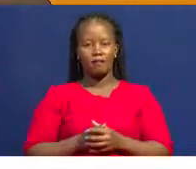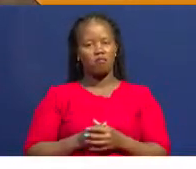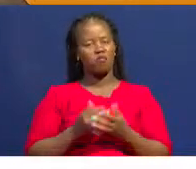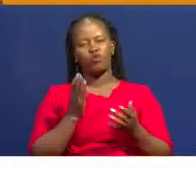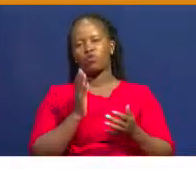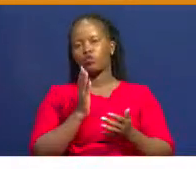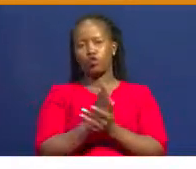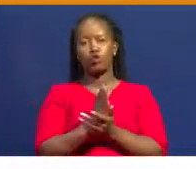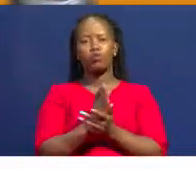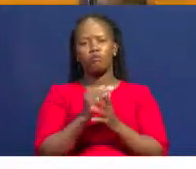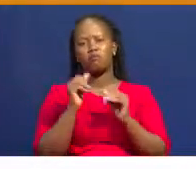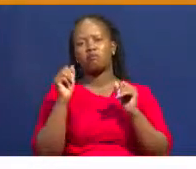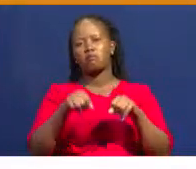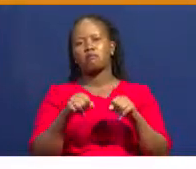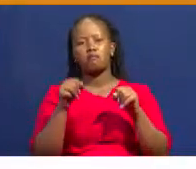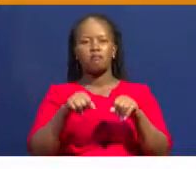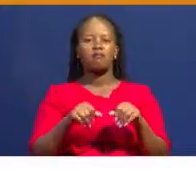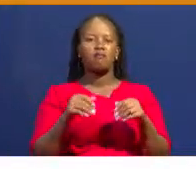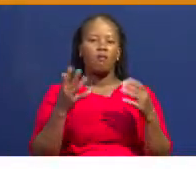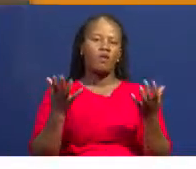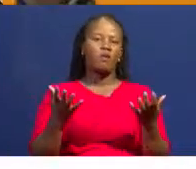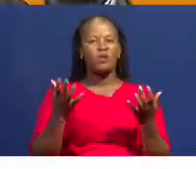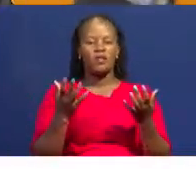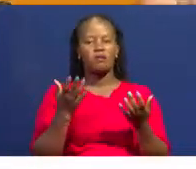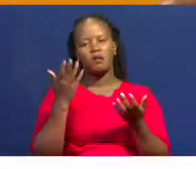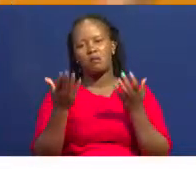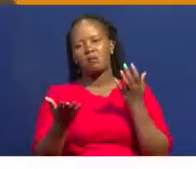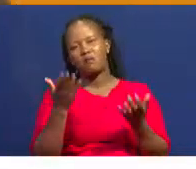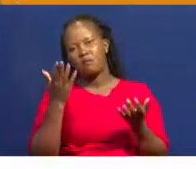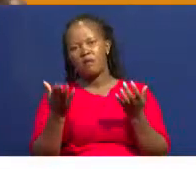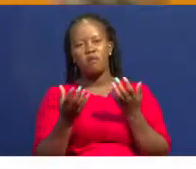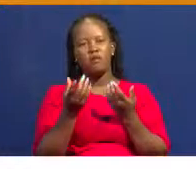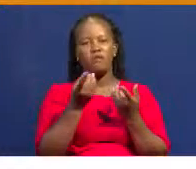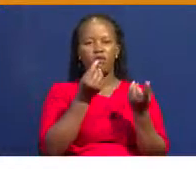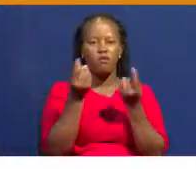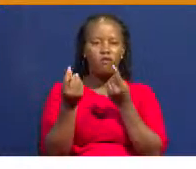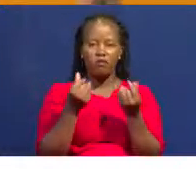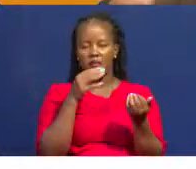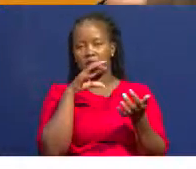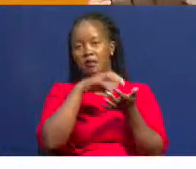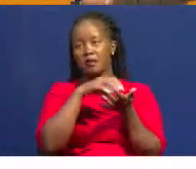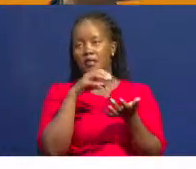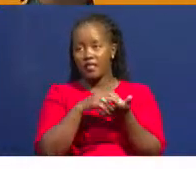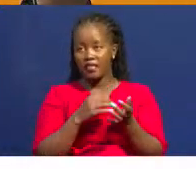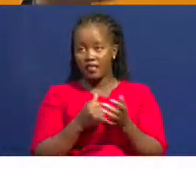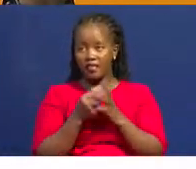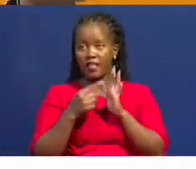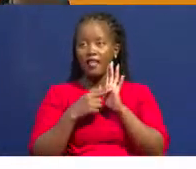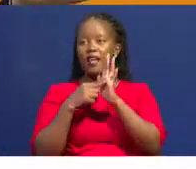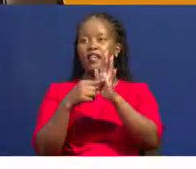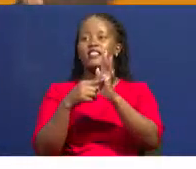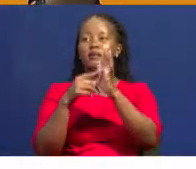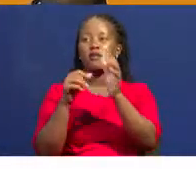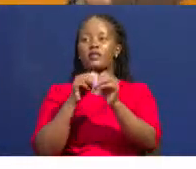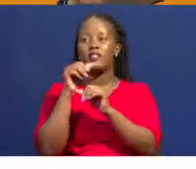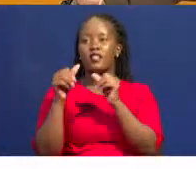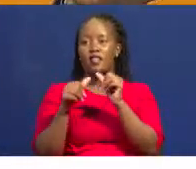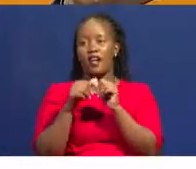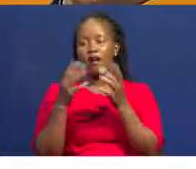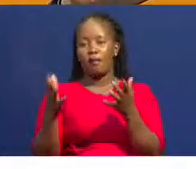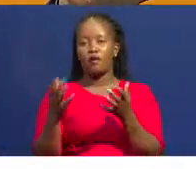can be, always there may be one or two isolated cases. Like he says that his own vehicle he